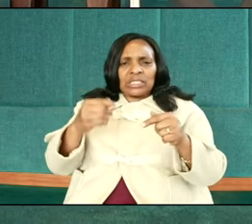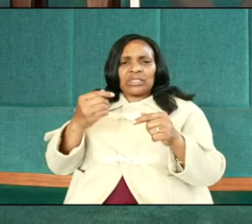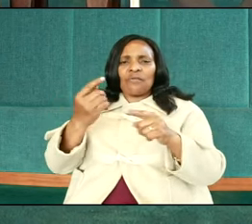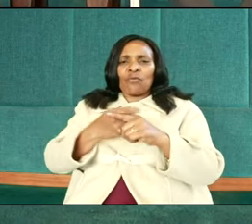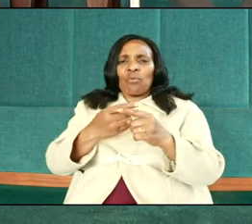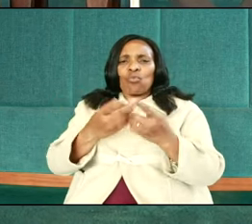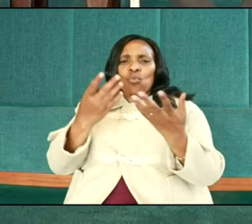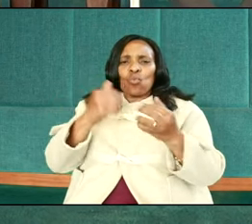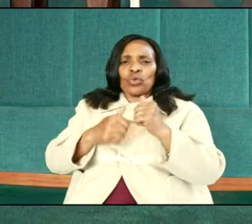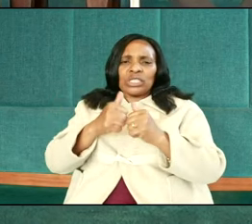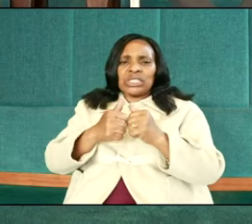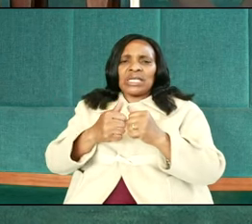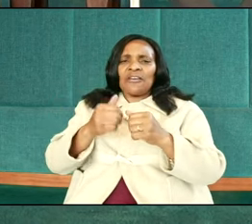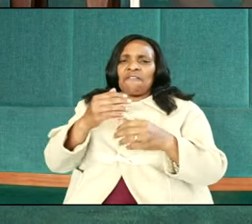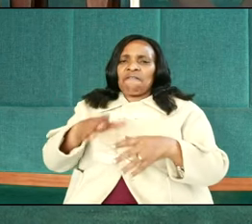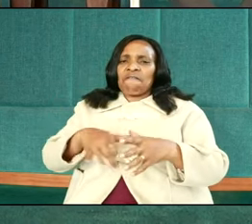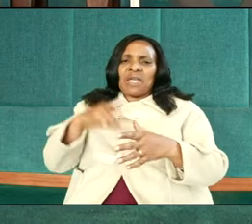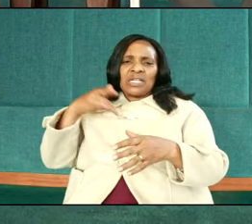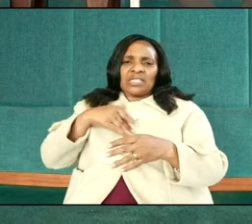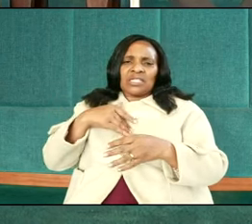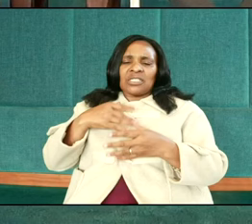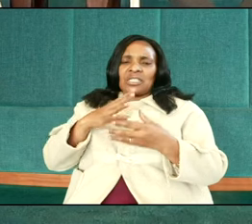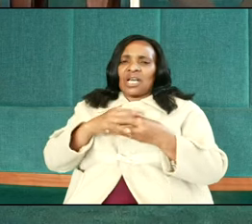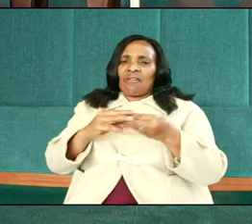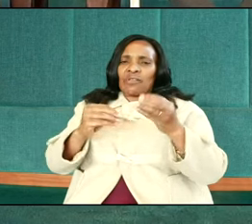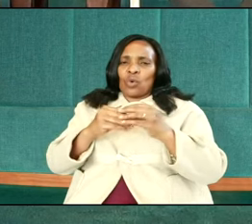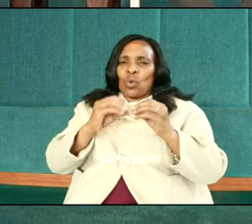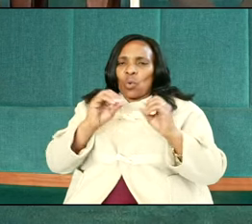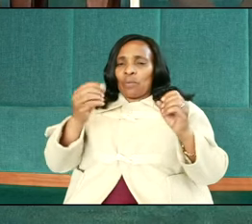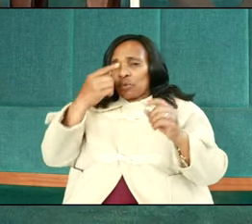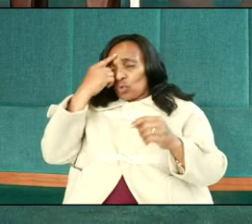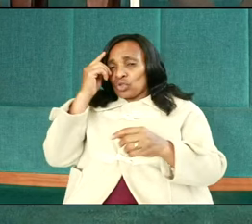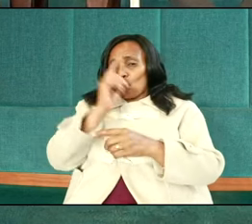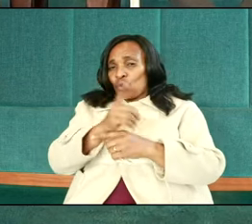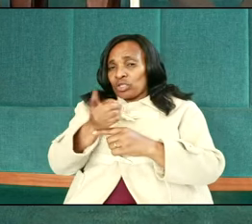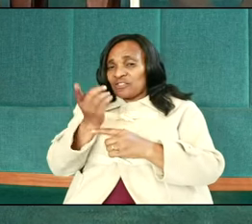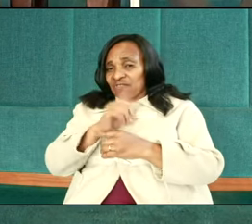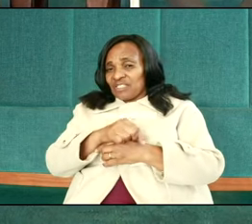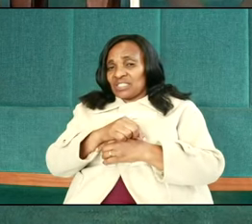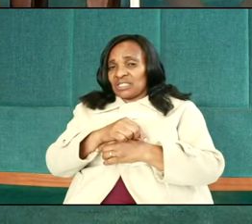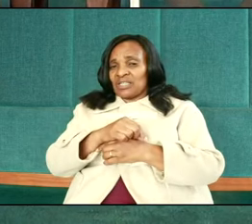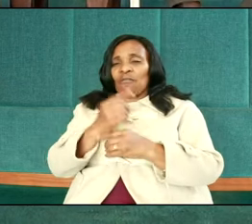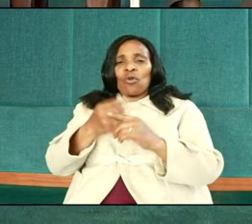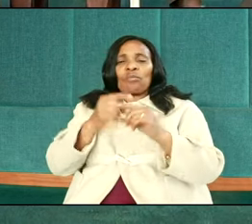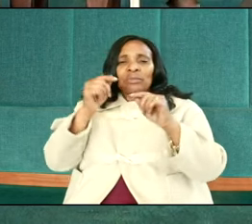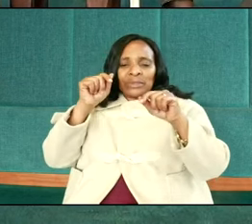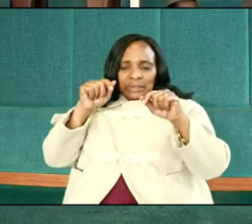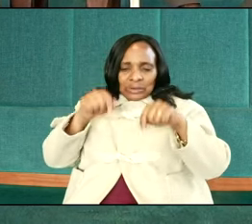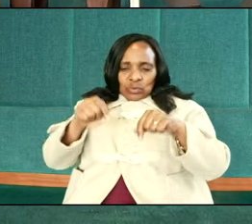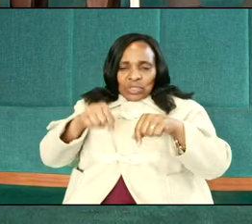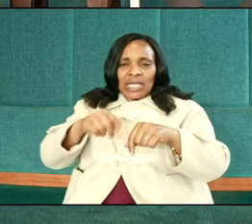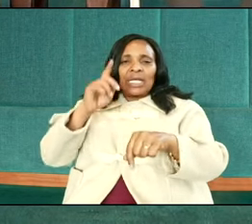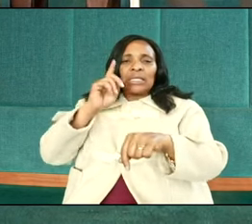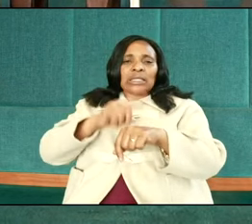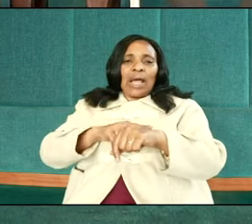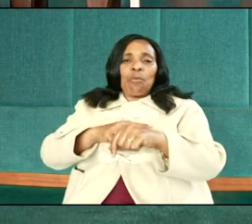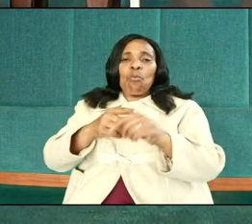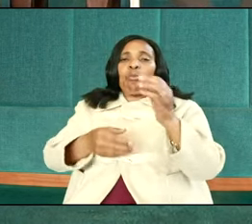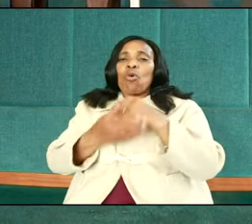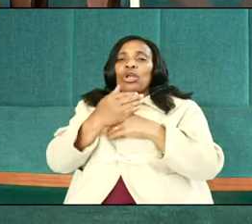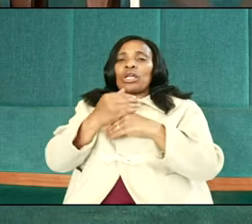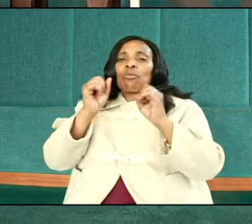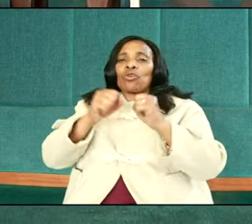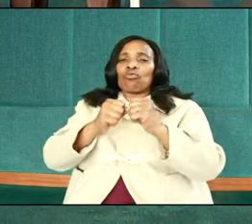shakes him up, and he's told, where we? By this time tomorrow morning, you will be just the same as those prophets of